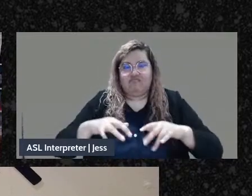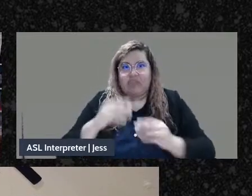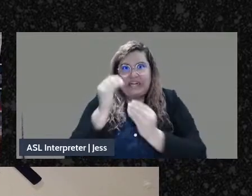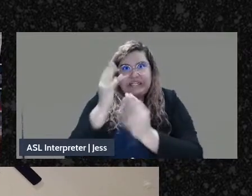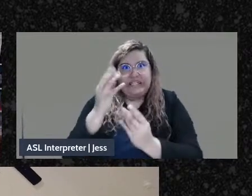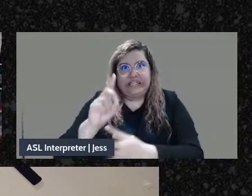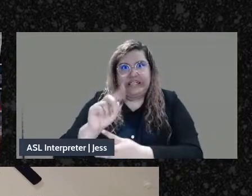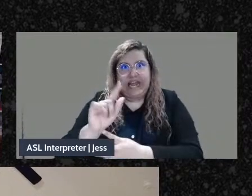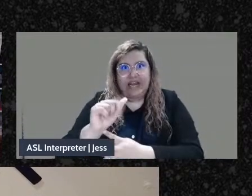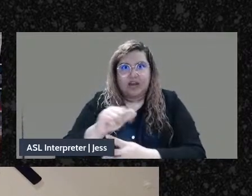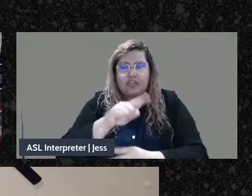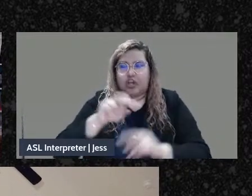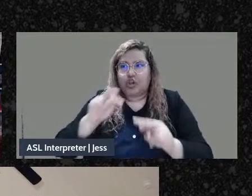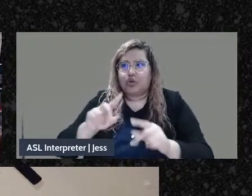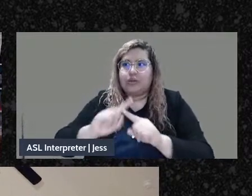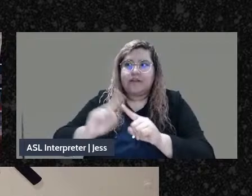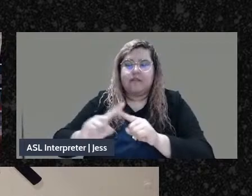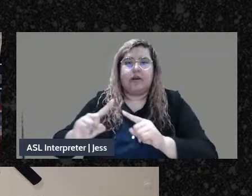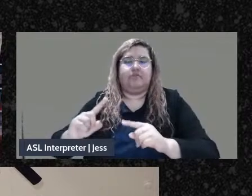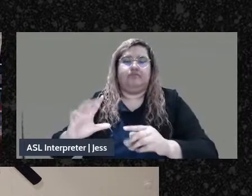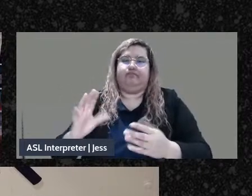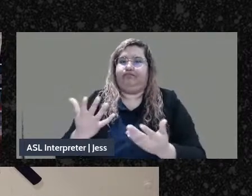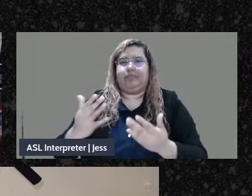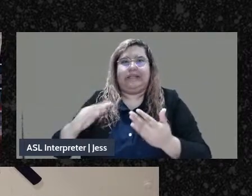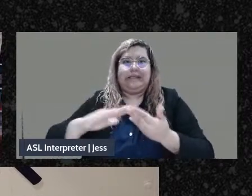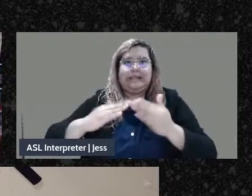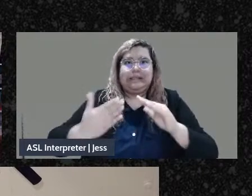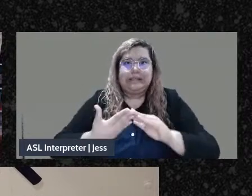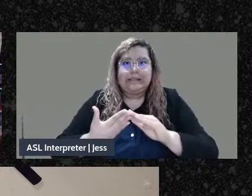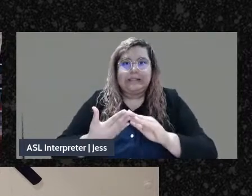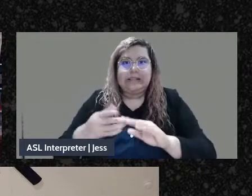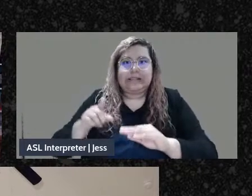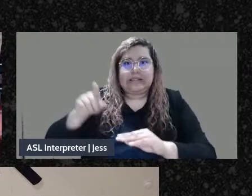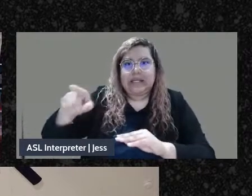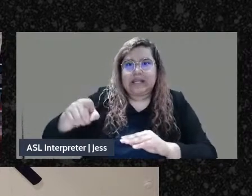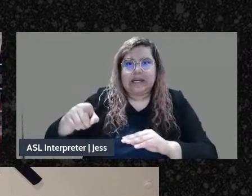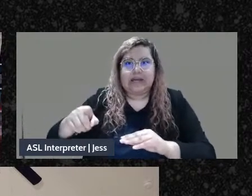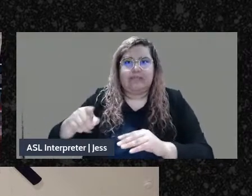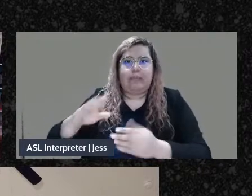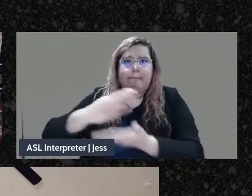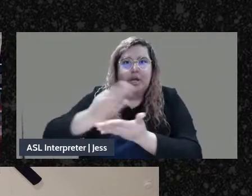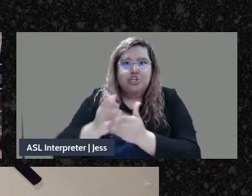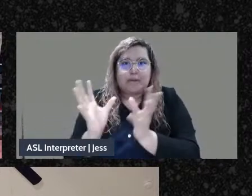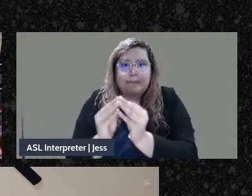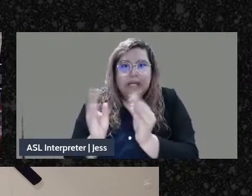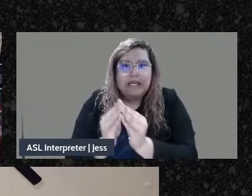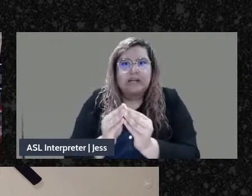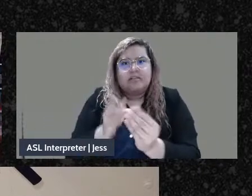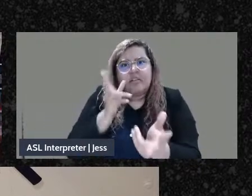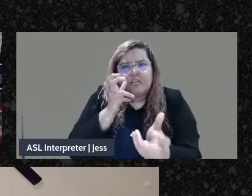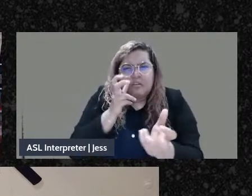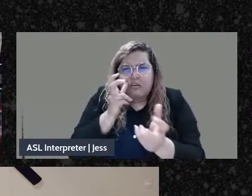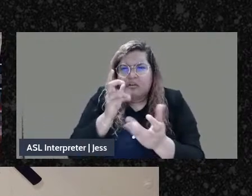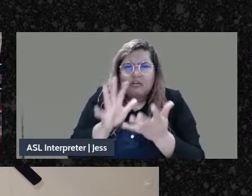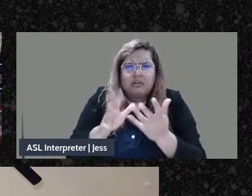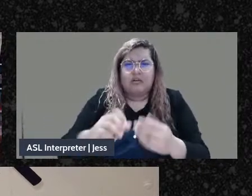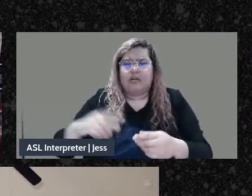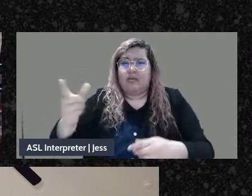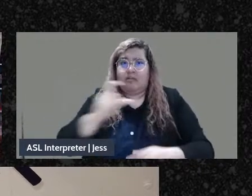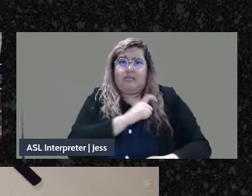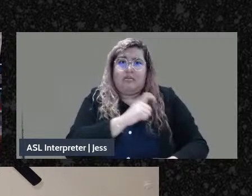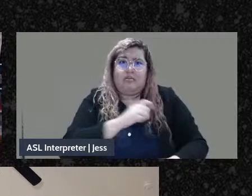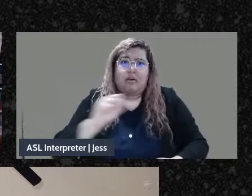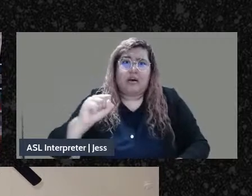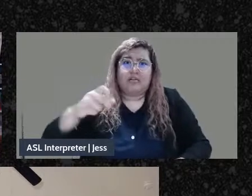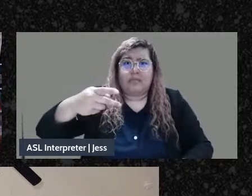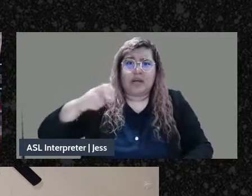city budget hearings and documents, and reading every single memo SPD came out with, and just like cutting through the bullshit, calling on Andrea and her